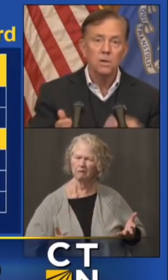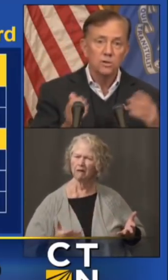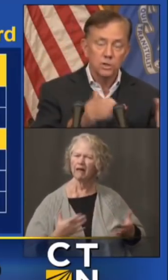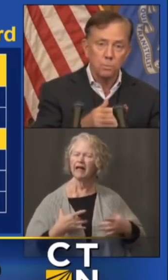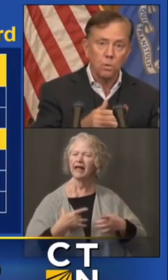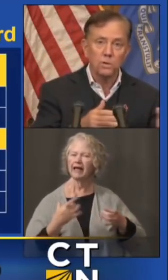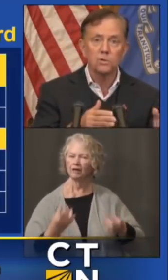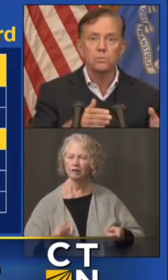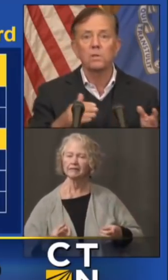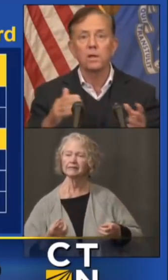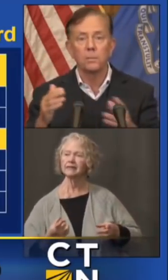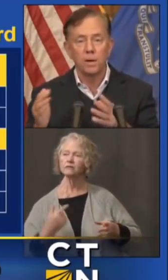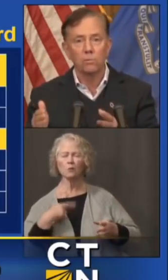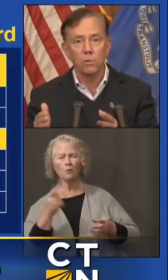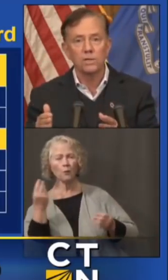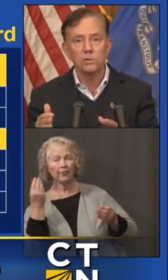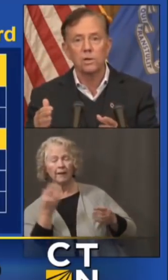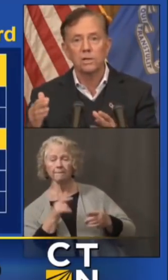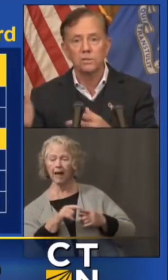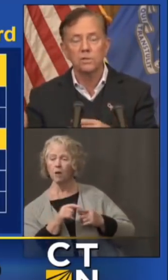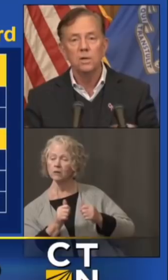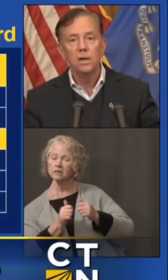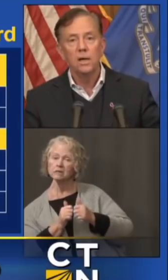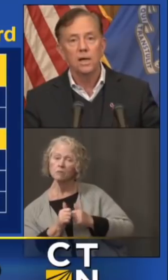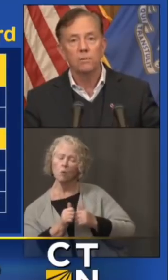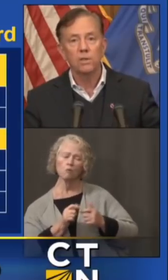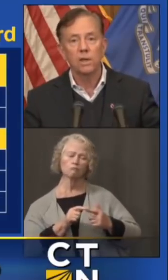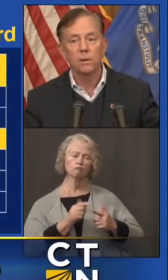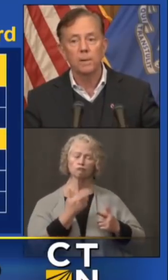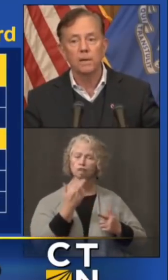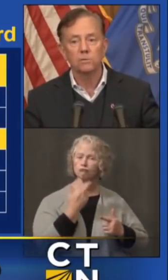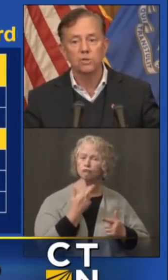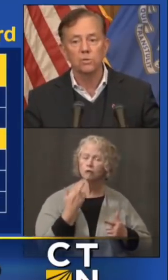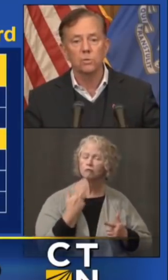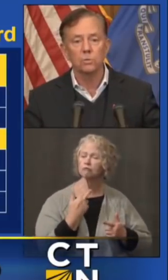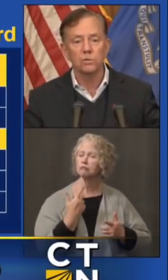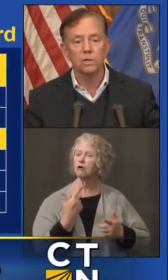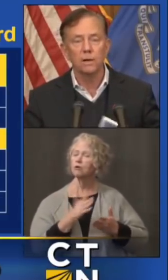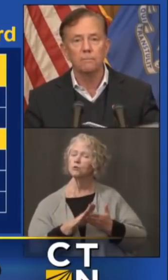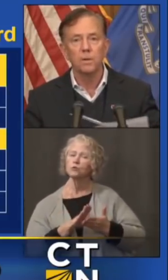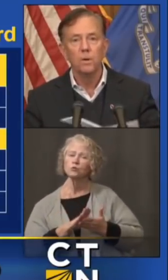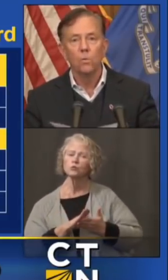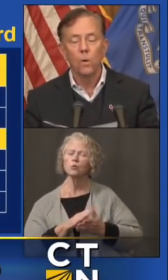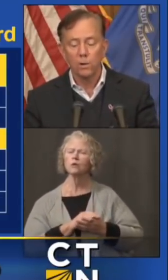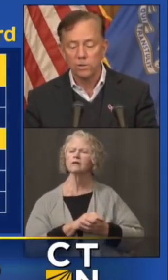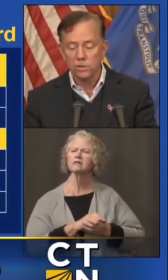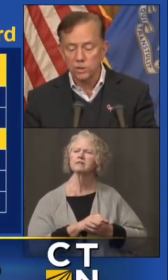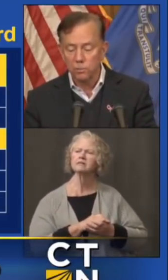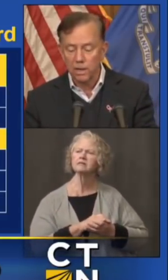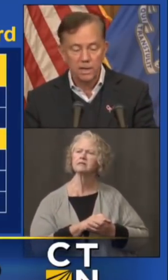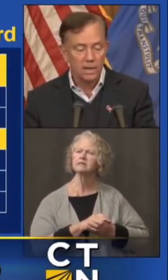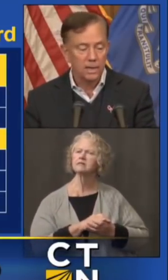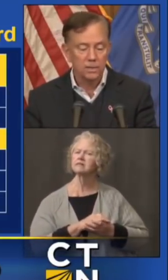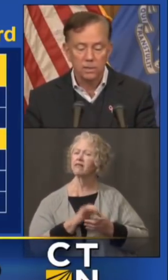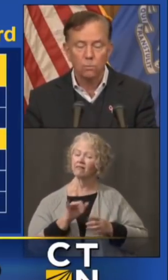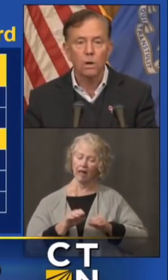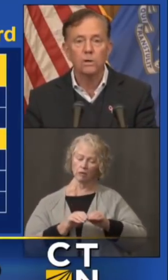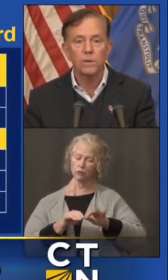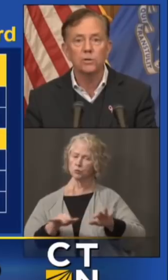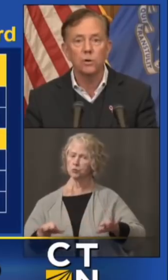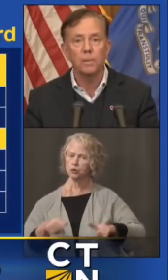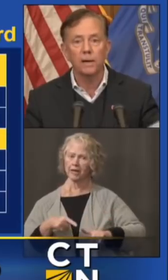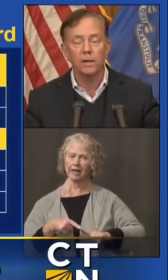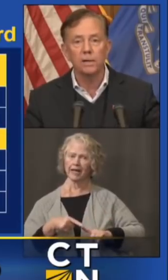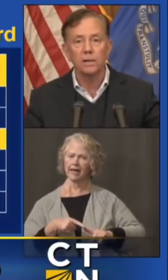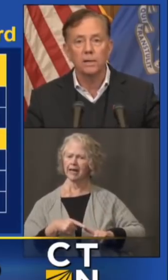about sports, we think about restaurants, and we think about schools, where is the spread and what